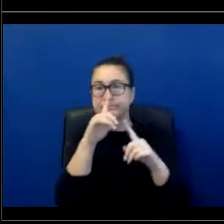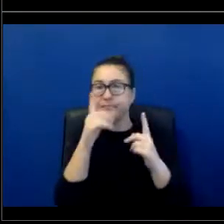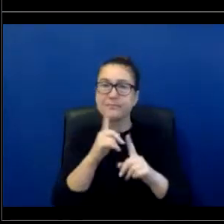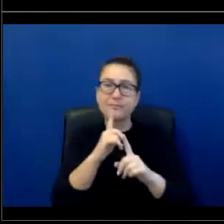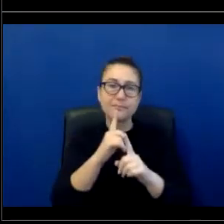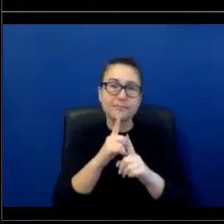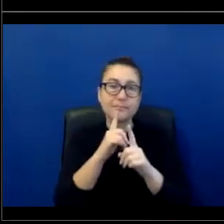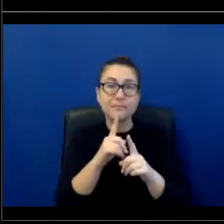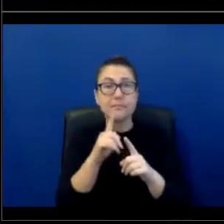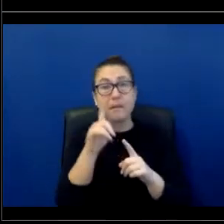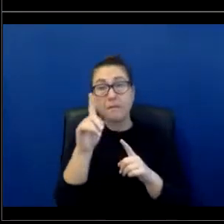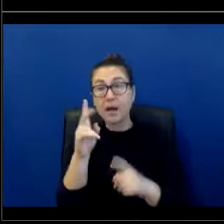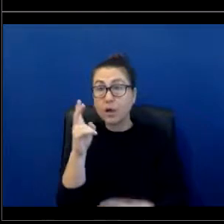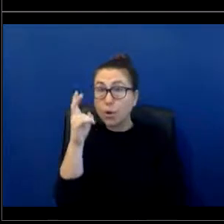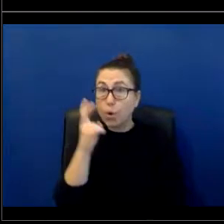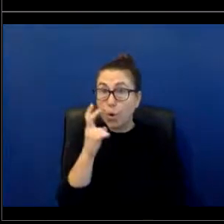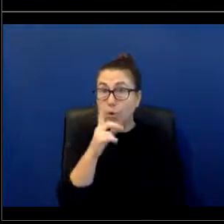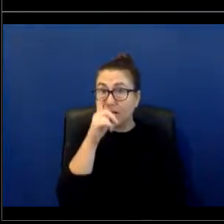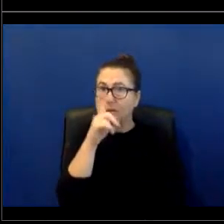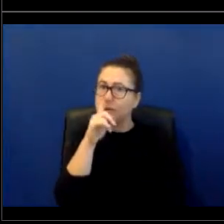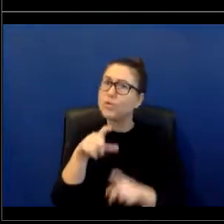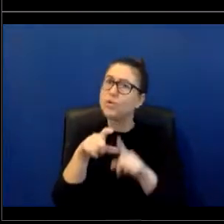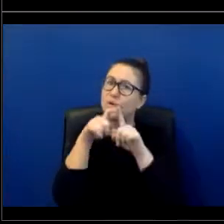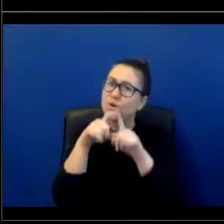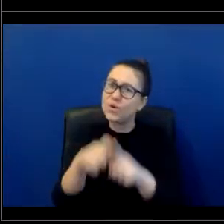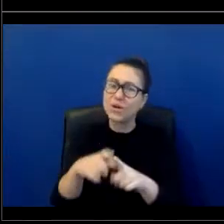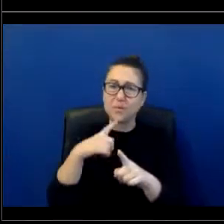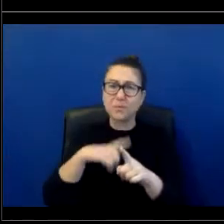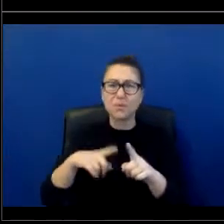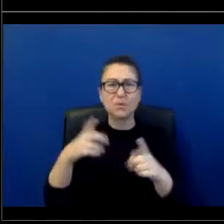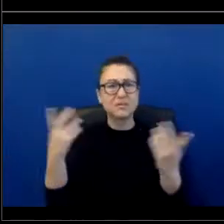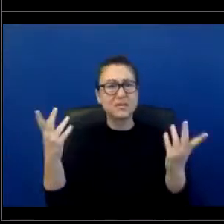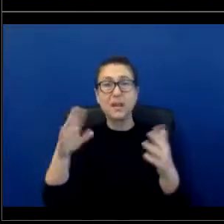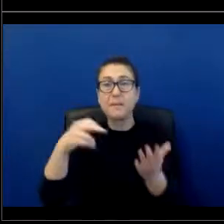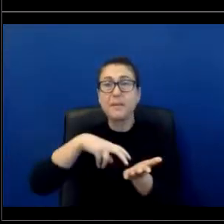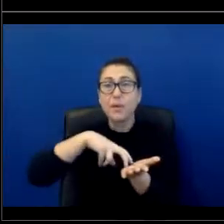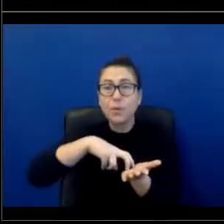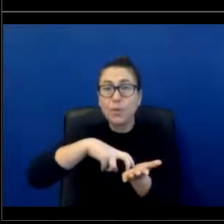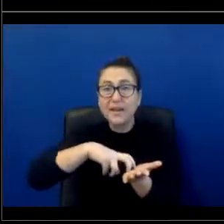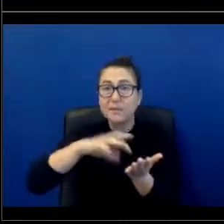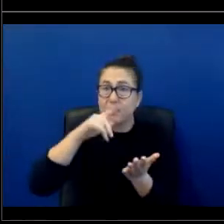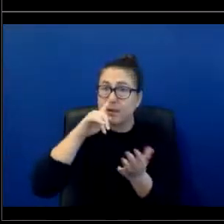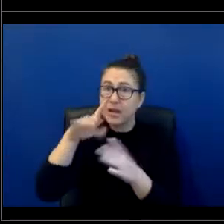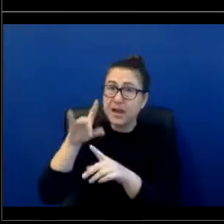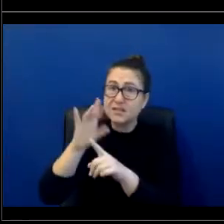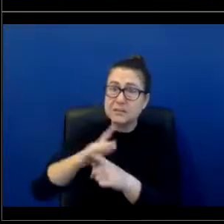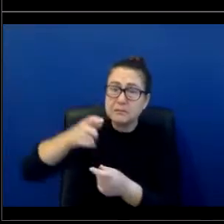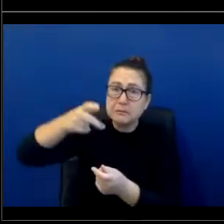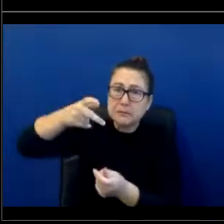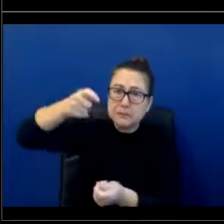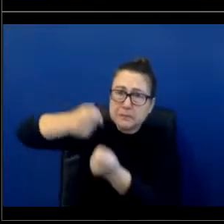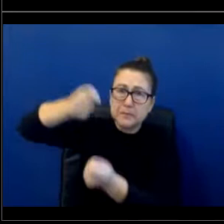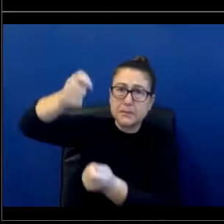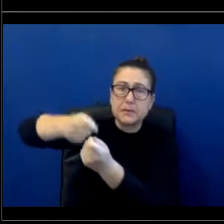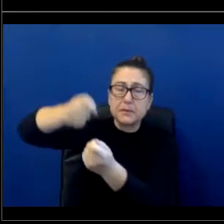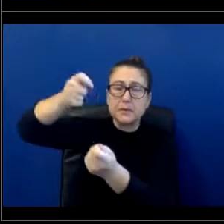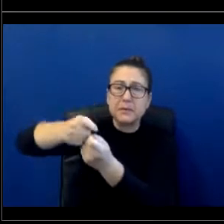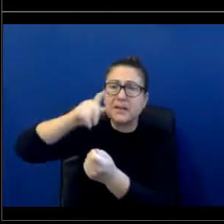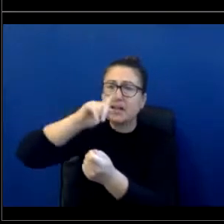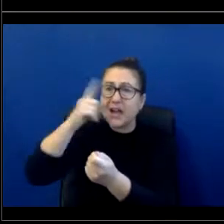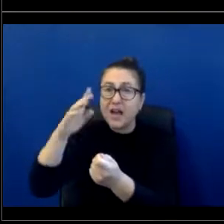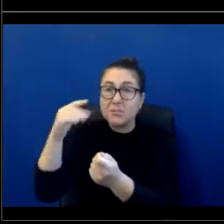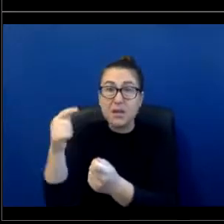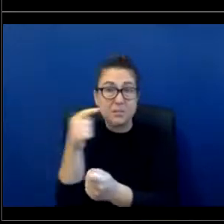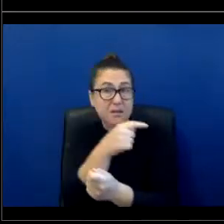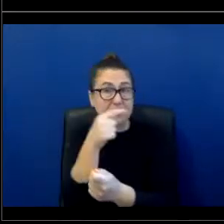for older people. They don't have the strength to trim branches, and the neighbour may be younger and may be able to do it if they were made